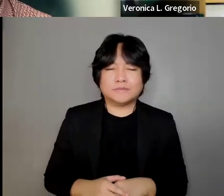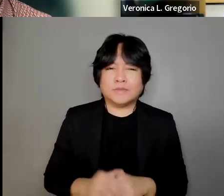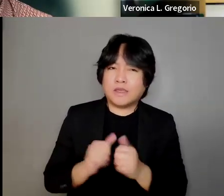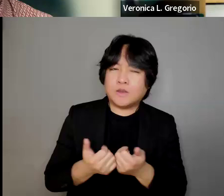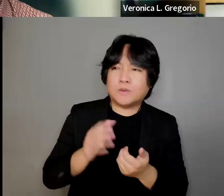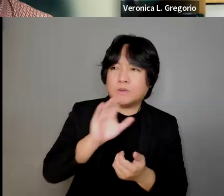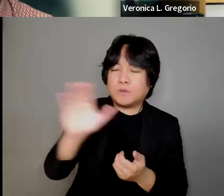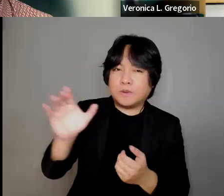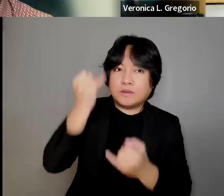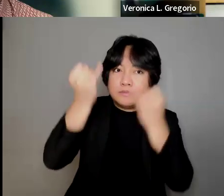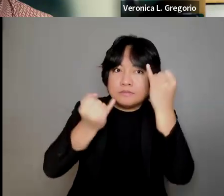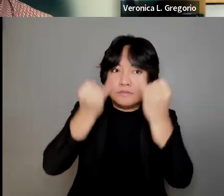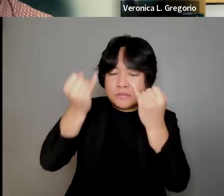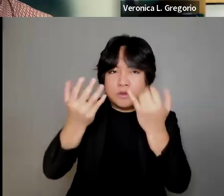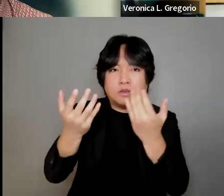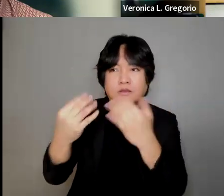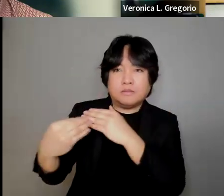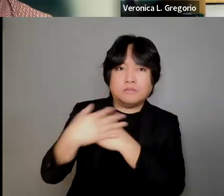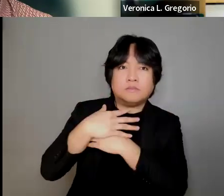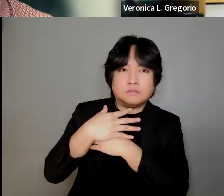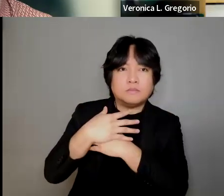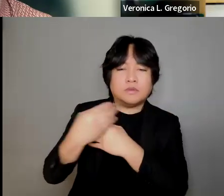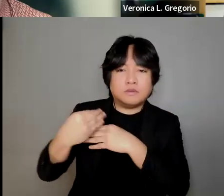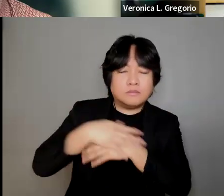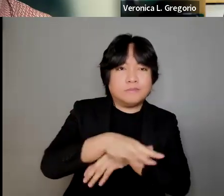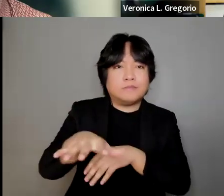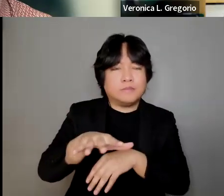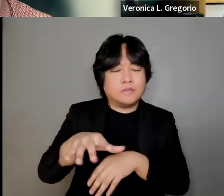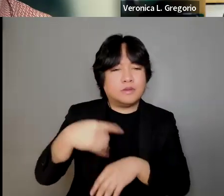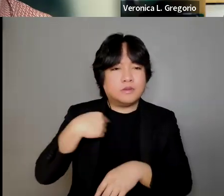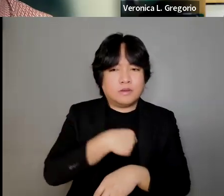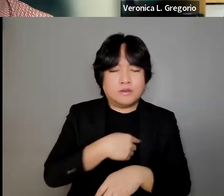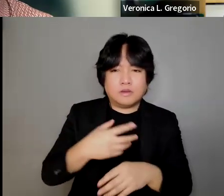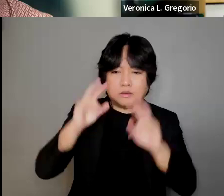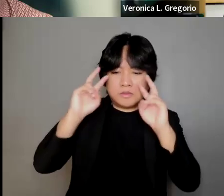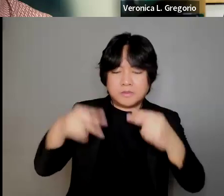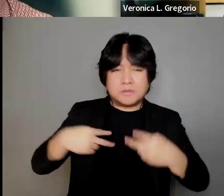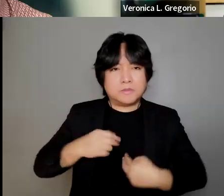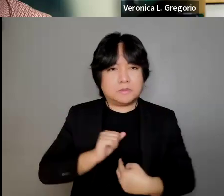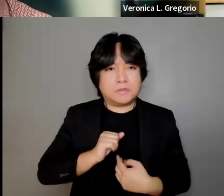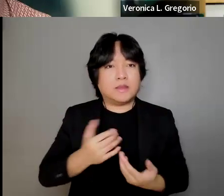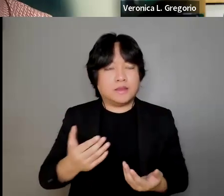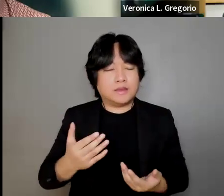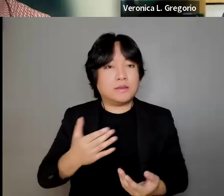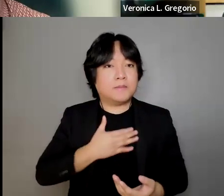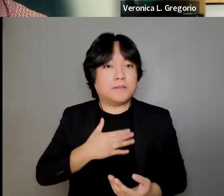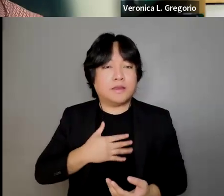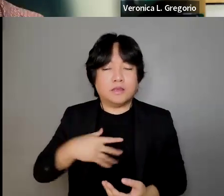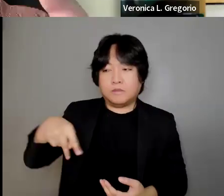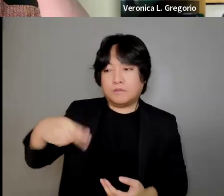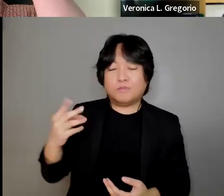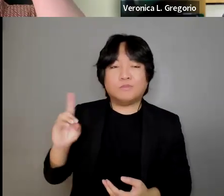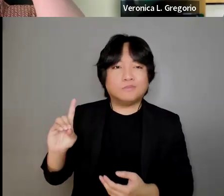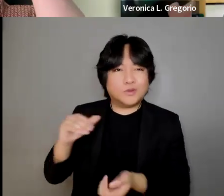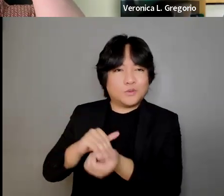ideas actually continue to influence the way we see ourselves. And this is based on my PhD project. So I